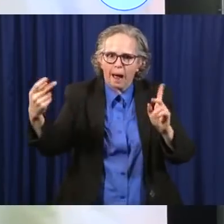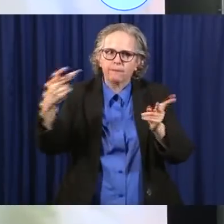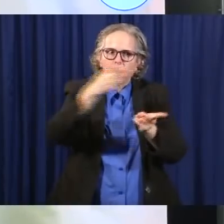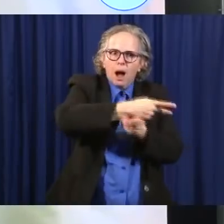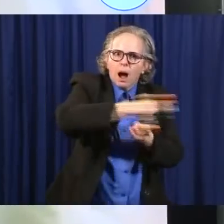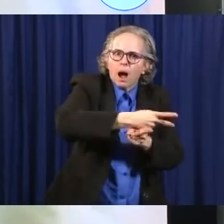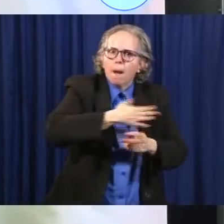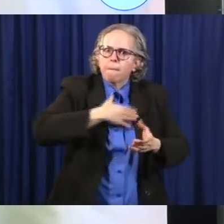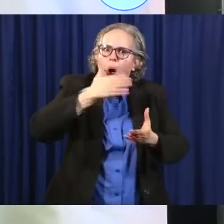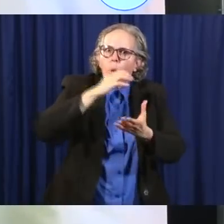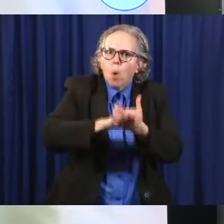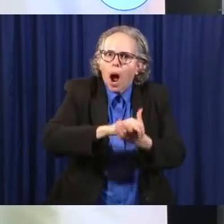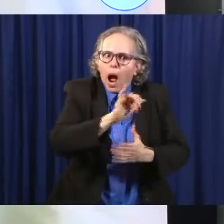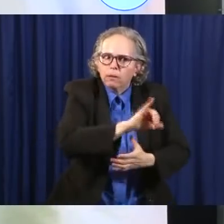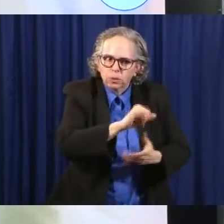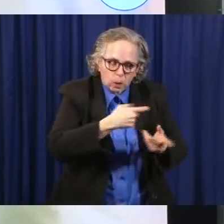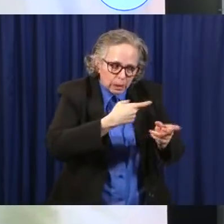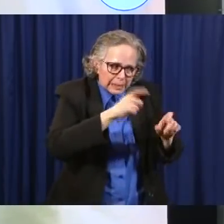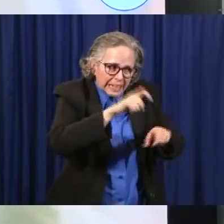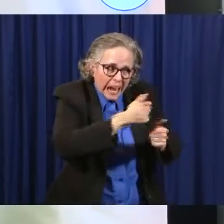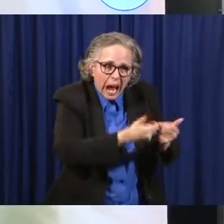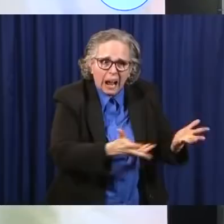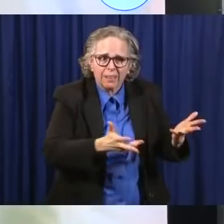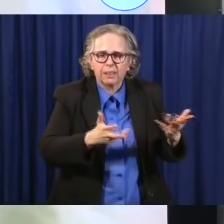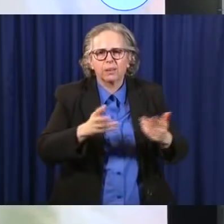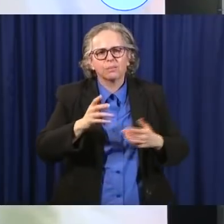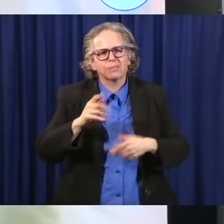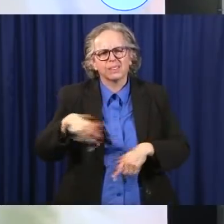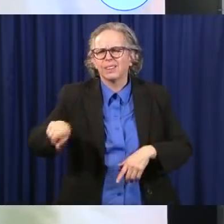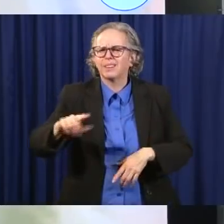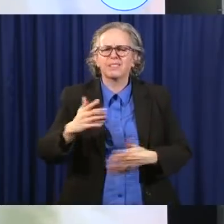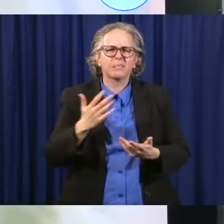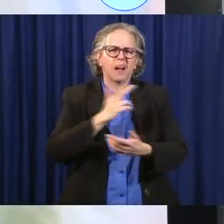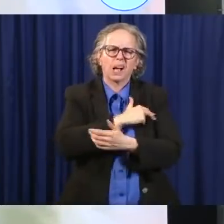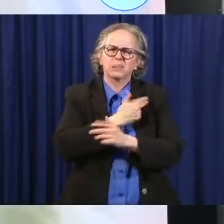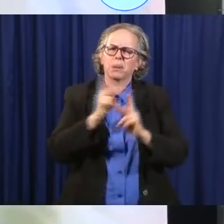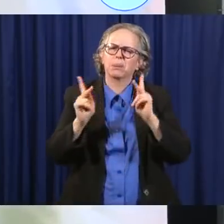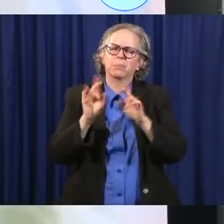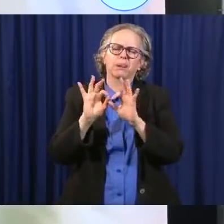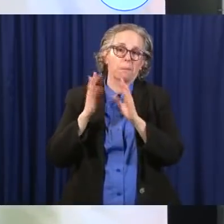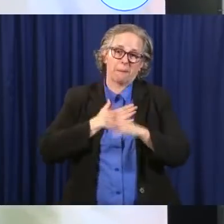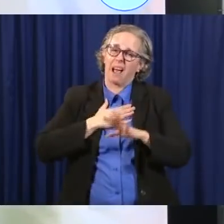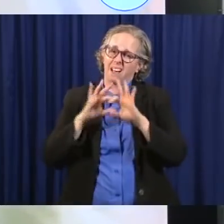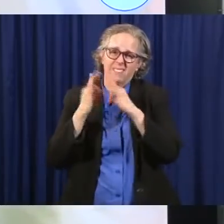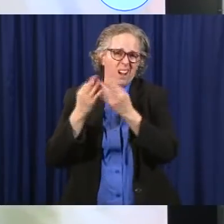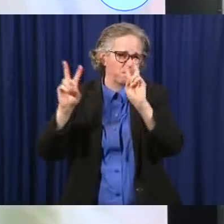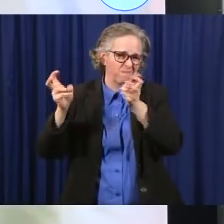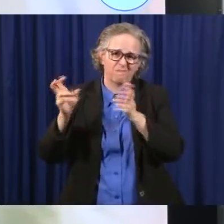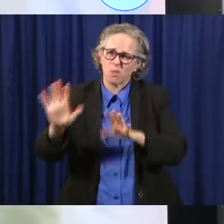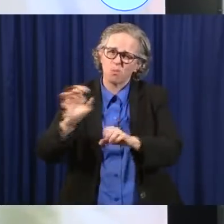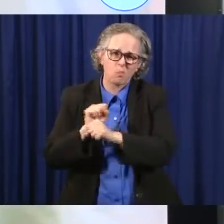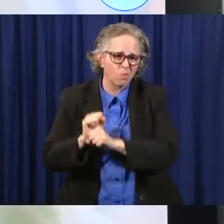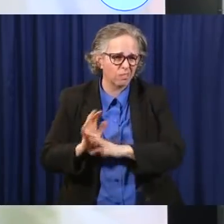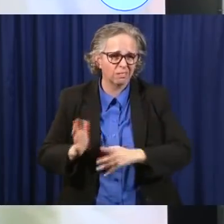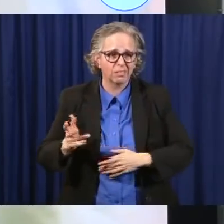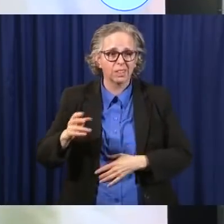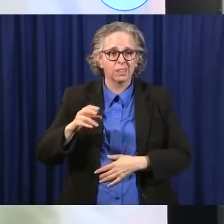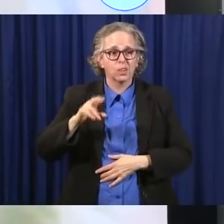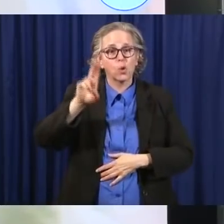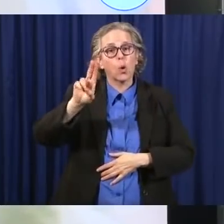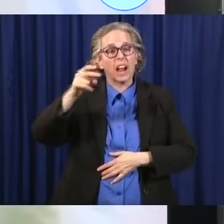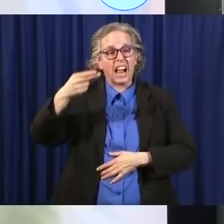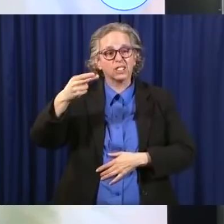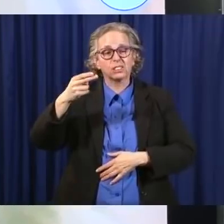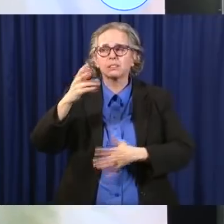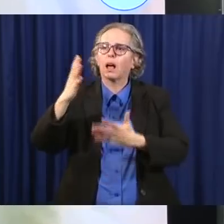home. We have a great team at the hospital. I cannot thank the UH leadership and my coworkers enough for their support